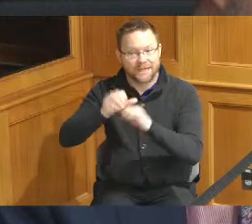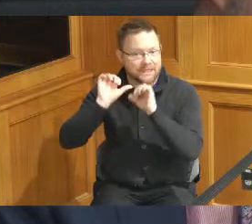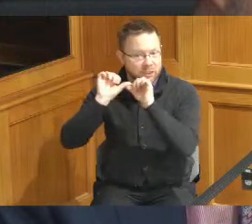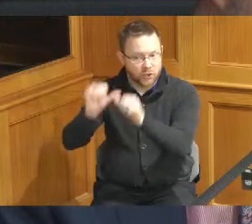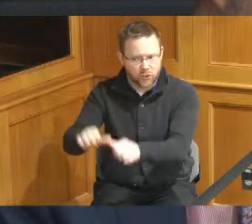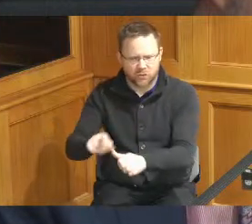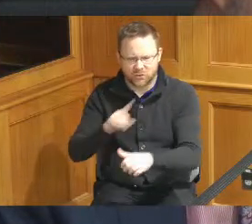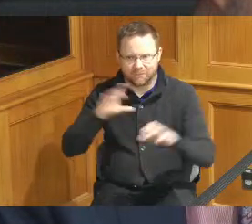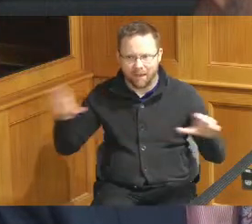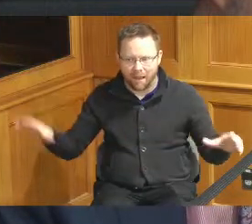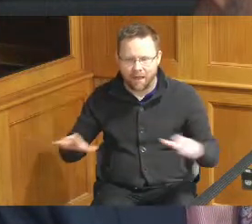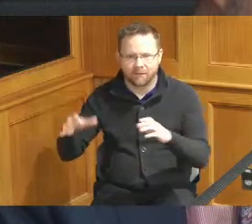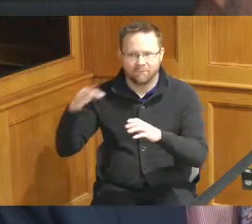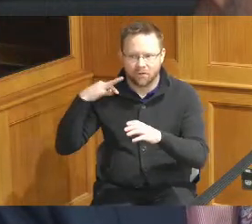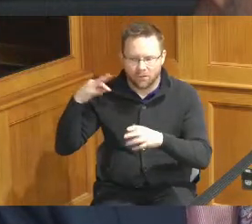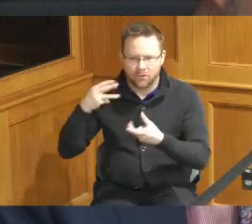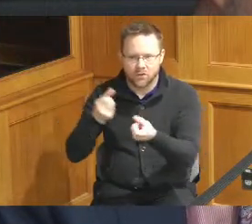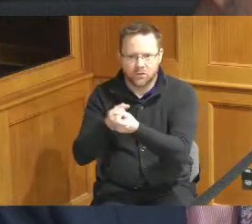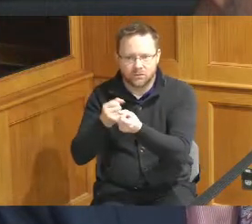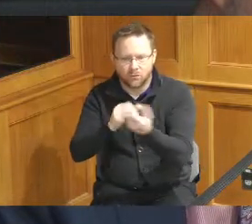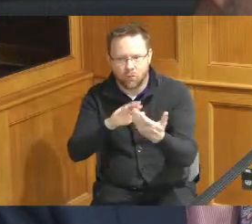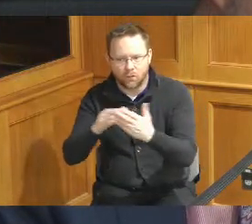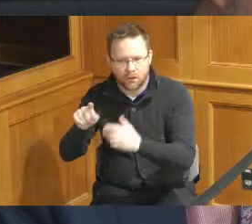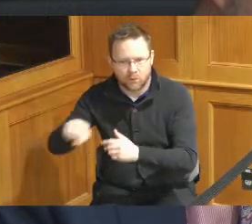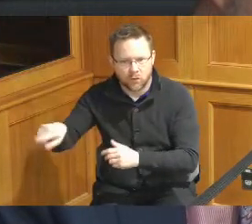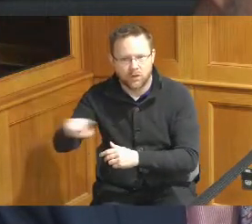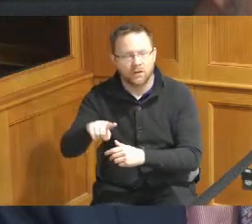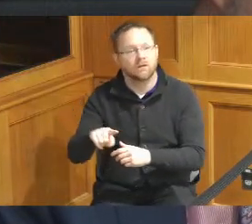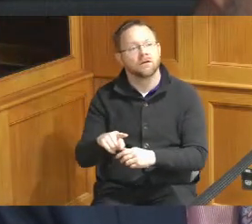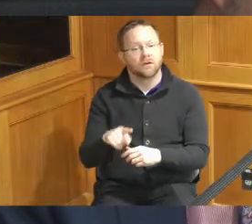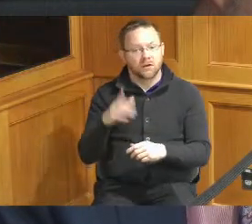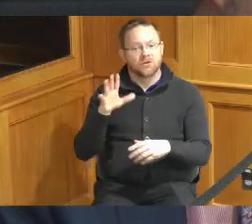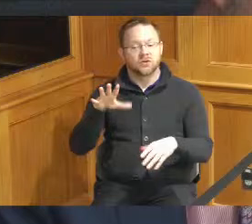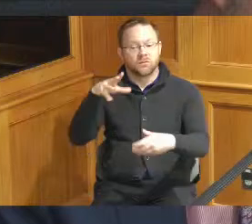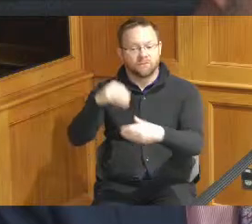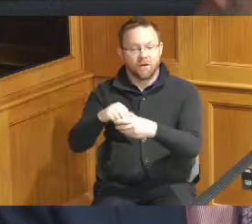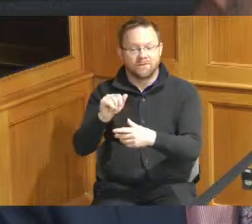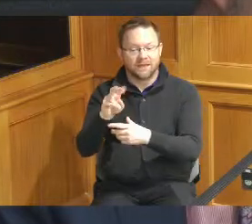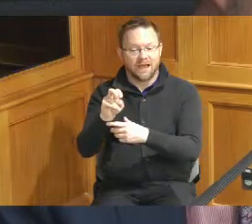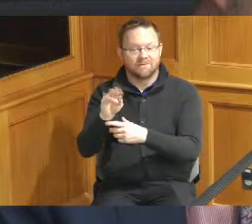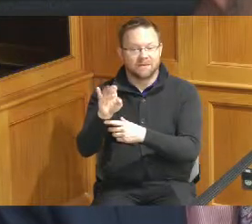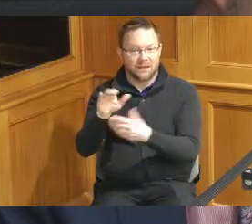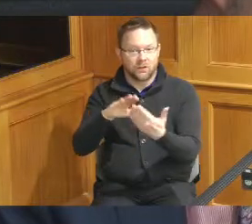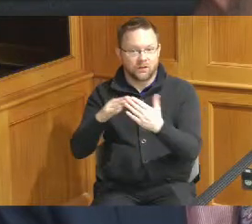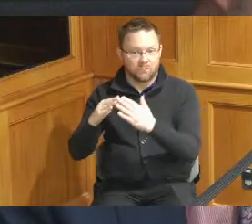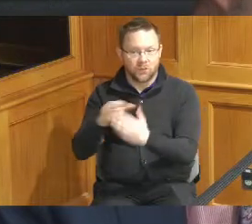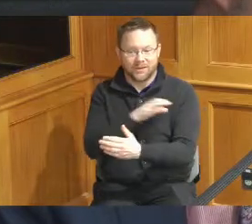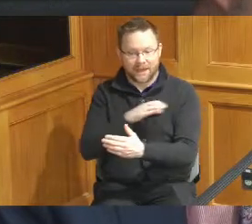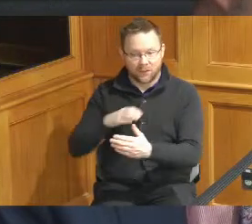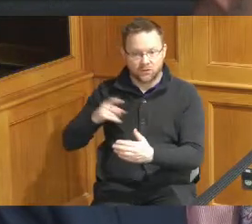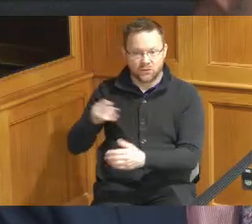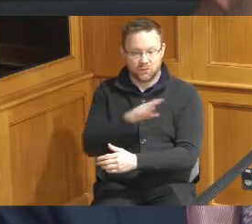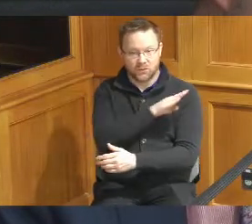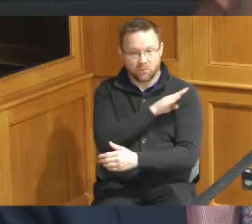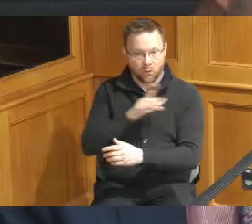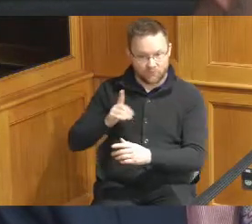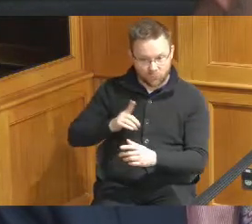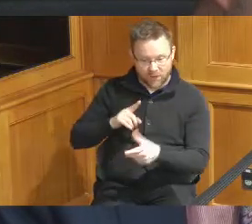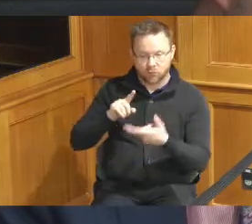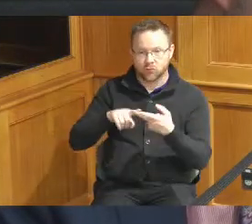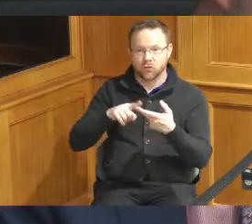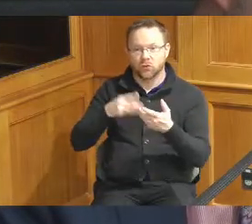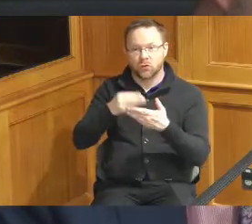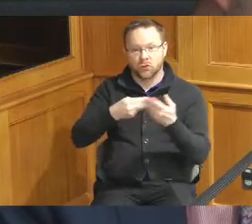active volunteer in the community. She served 2 terms with the Avondale Community Council as a board of director, treasurer, and community